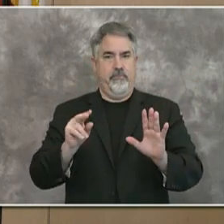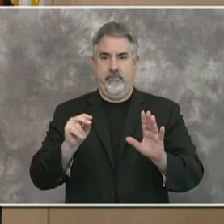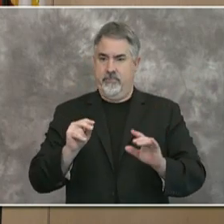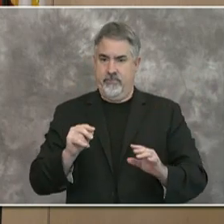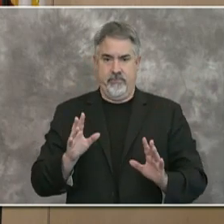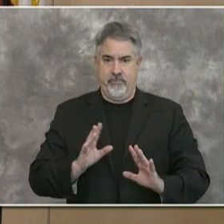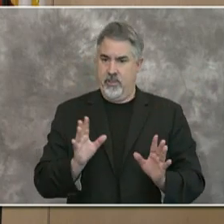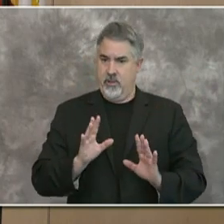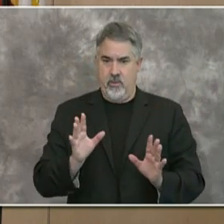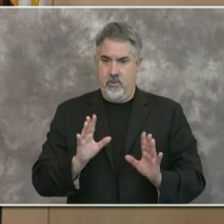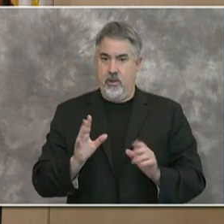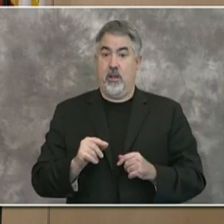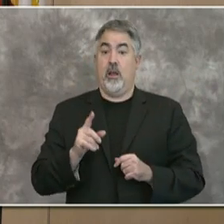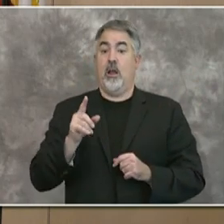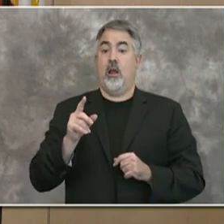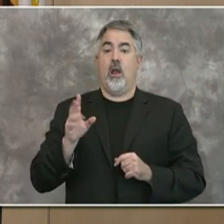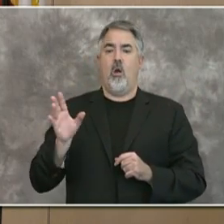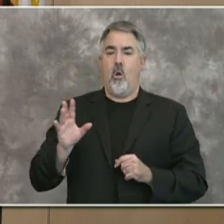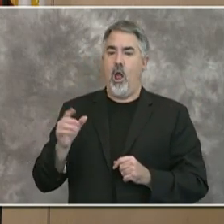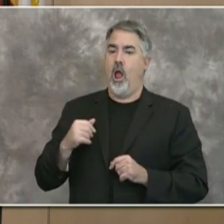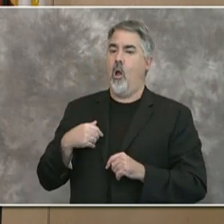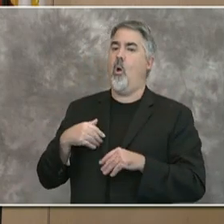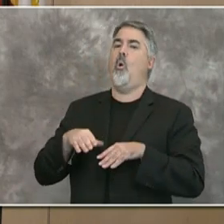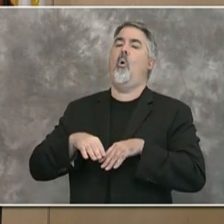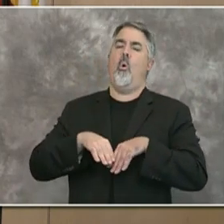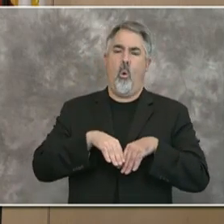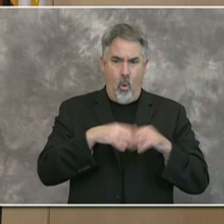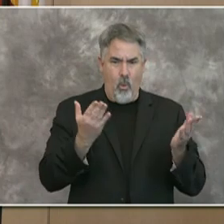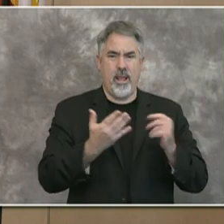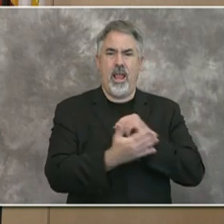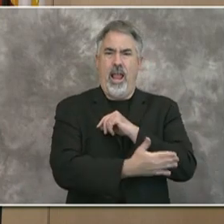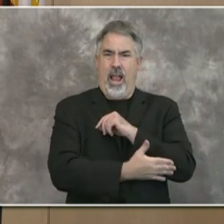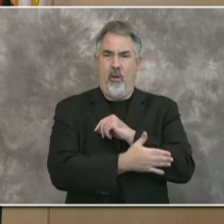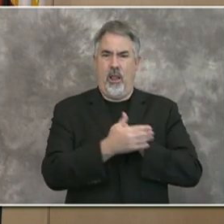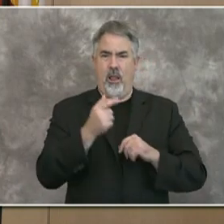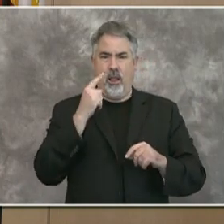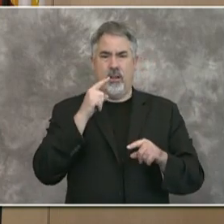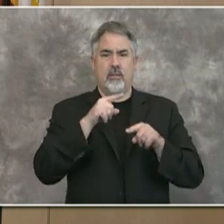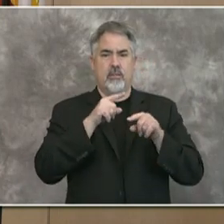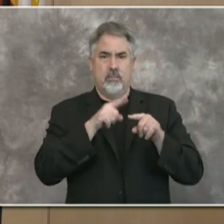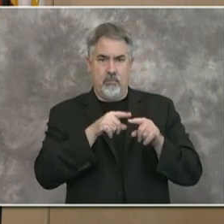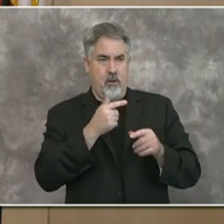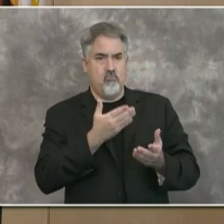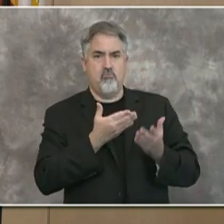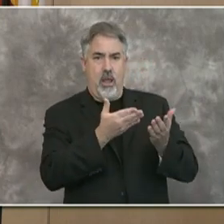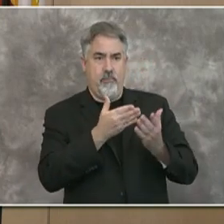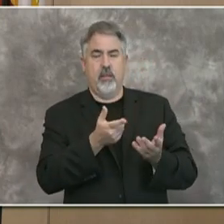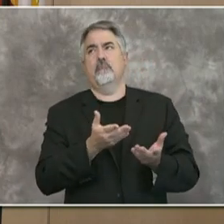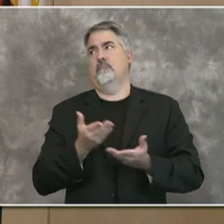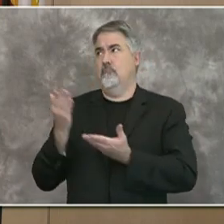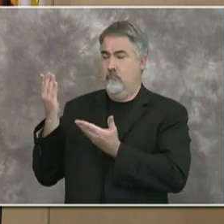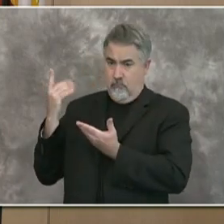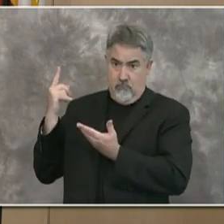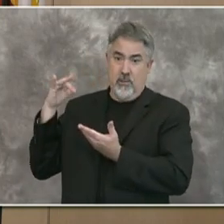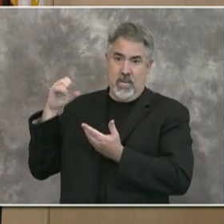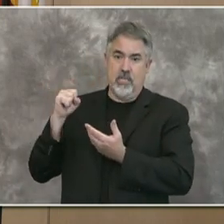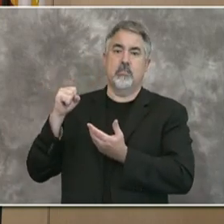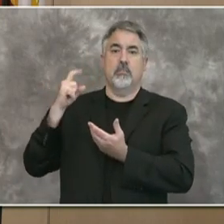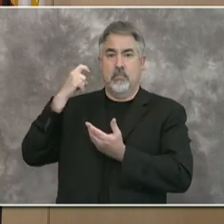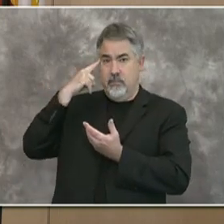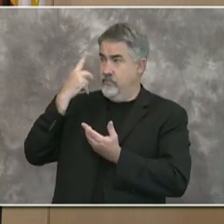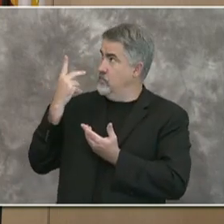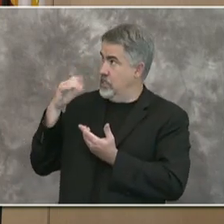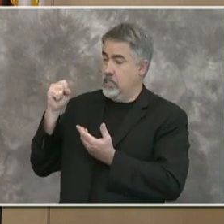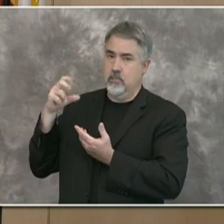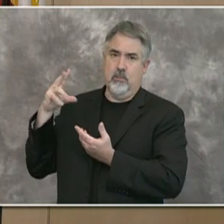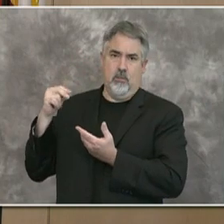question. We are opening up the county based on the recommendations from the governor's office, and then